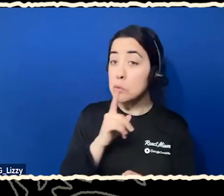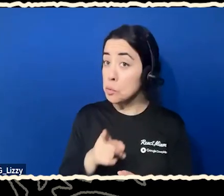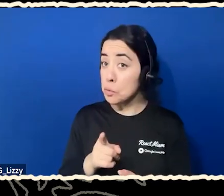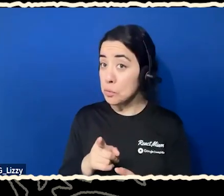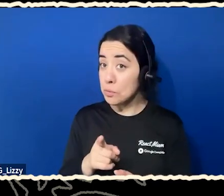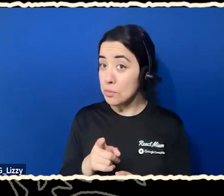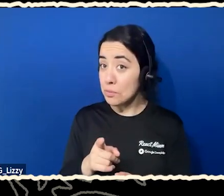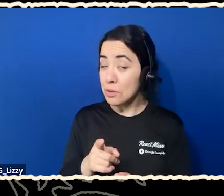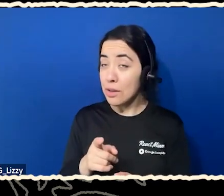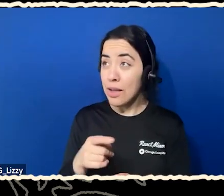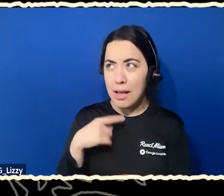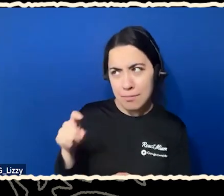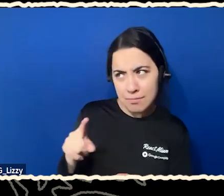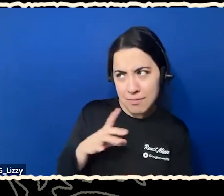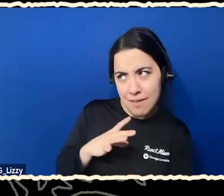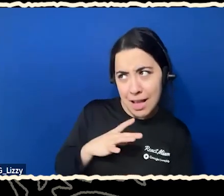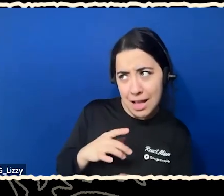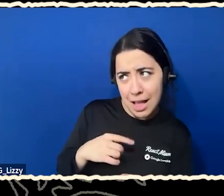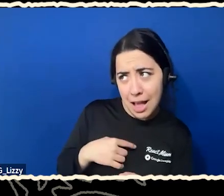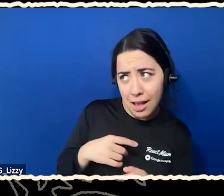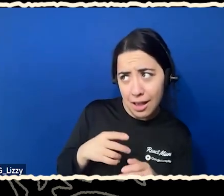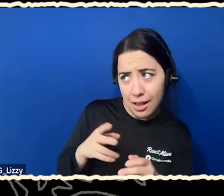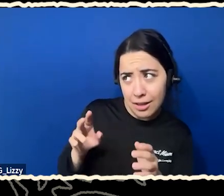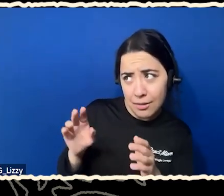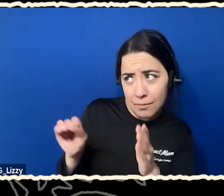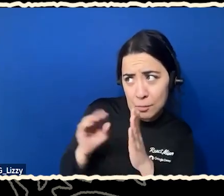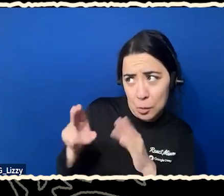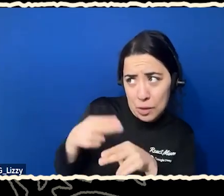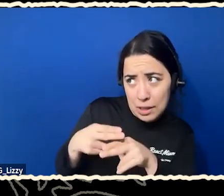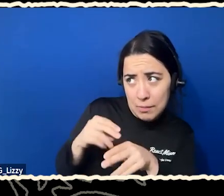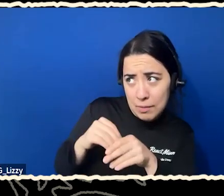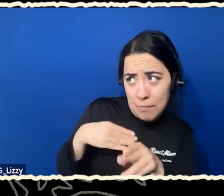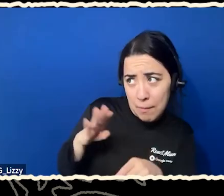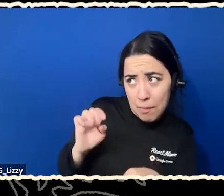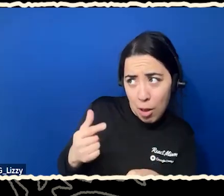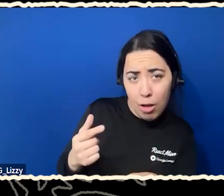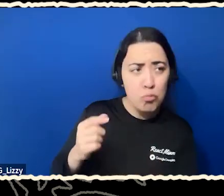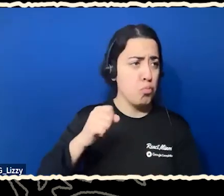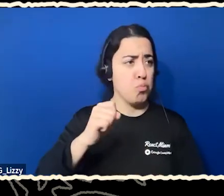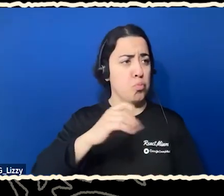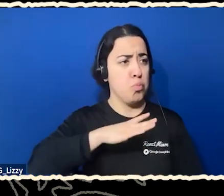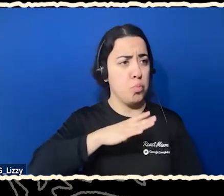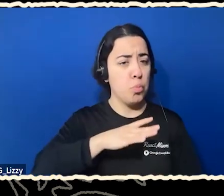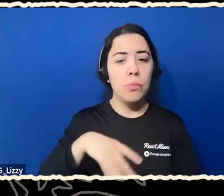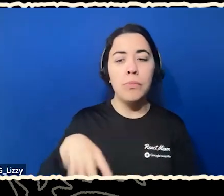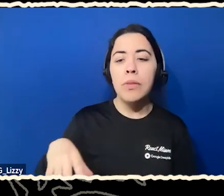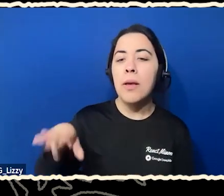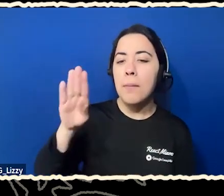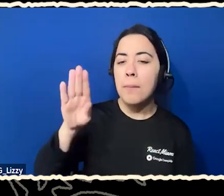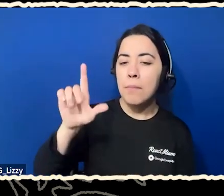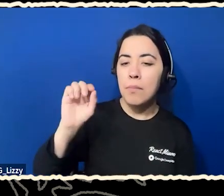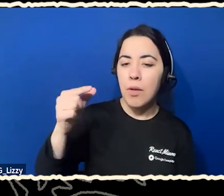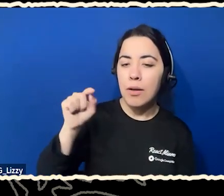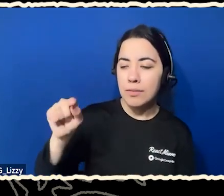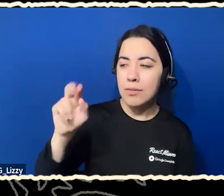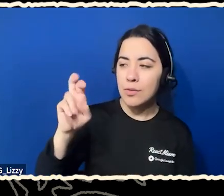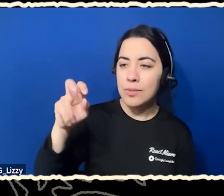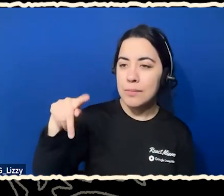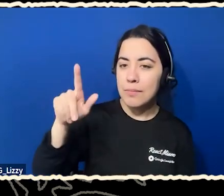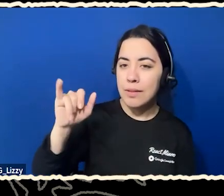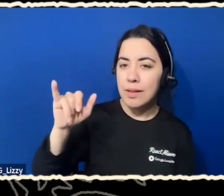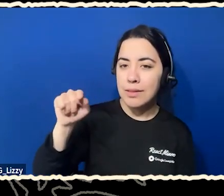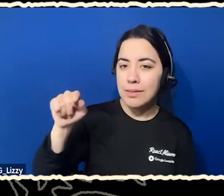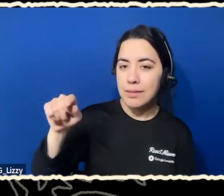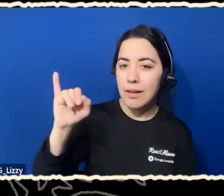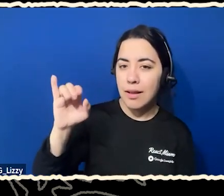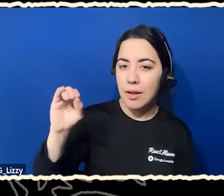OK to mention him in that blog post. It's on the Replay blog, blog.replay.io. Please go check that out or come ask me